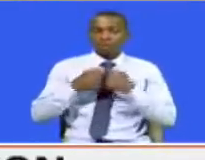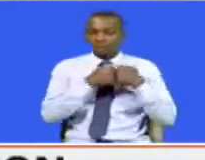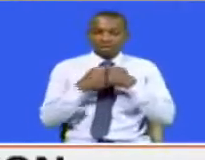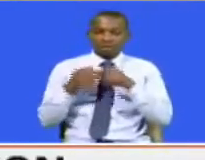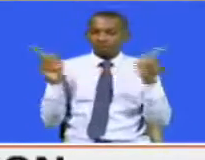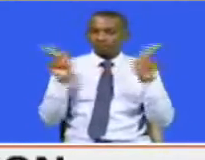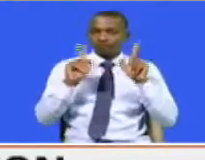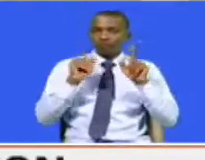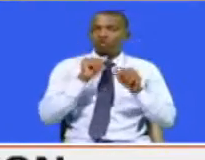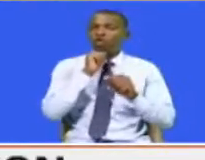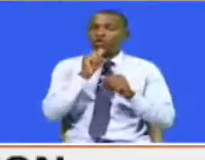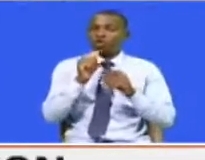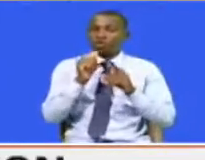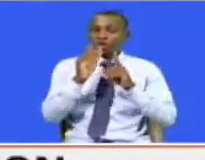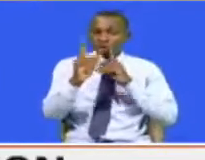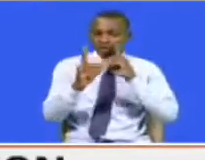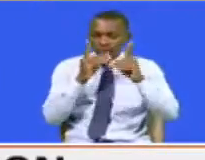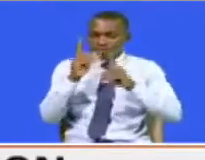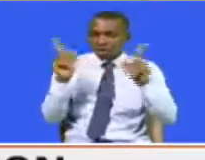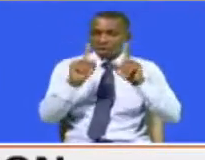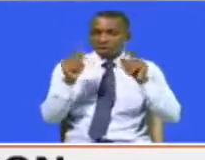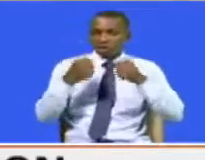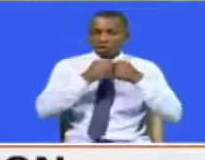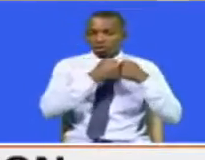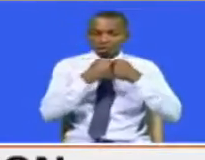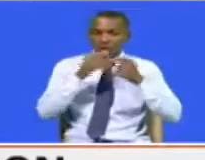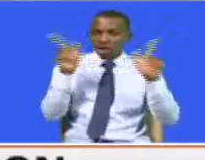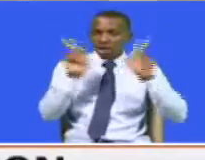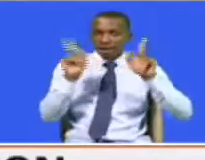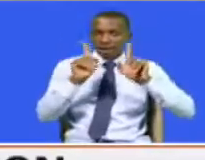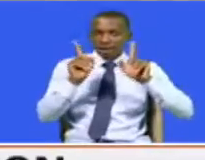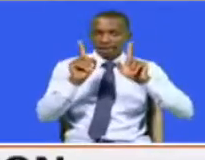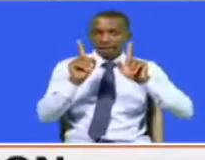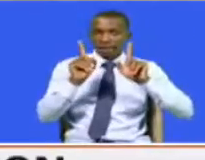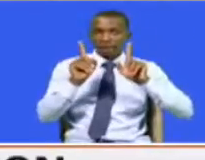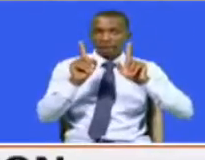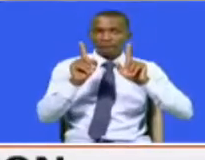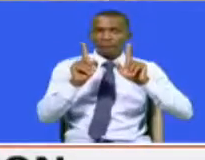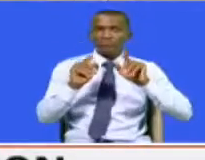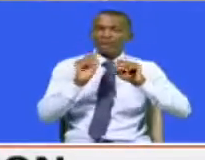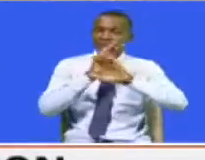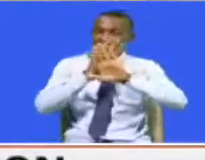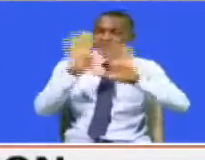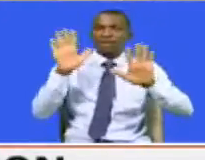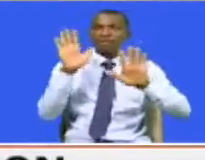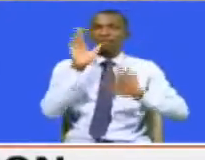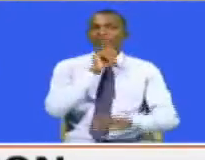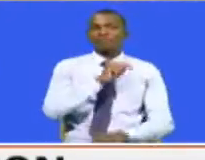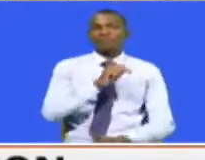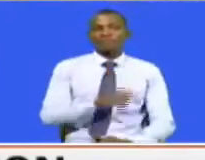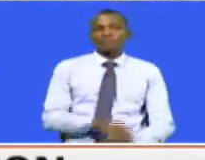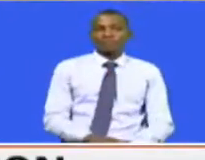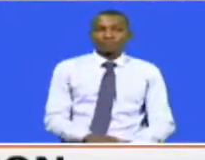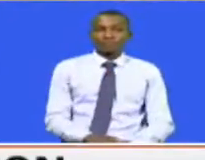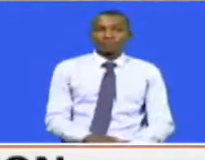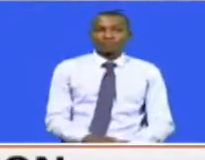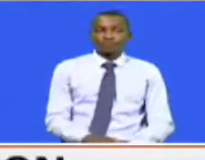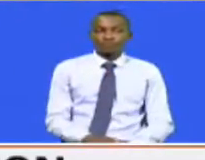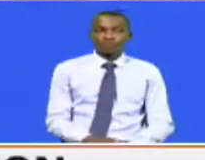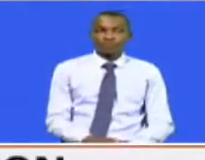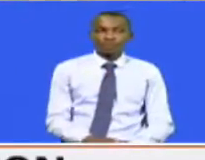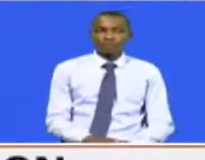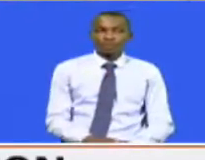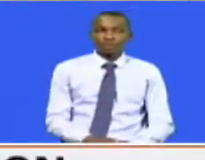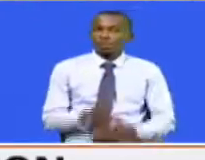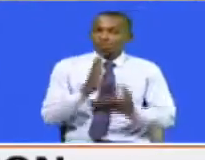cannot debate over the same. You cannot challenge the same. It is clear. It was also lomic, and it was obvious they knew.